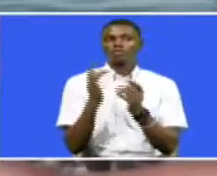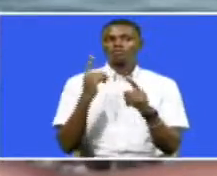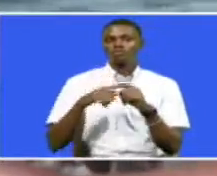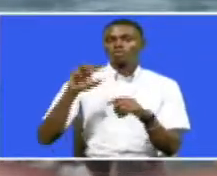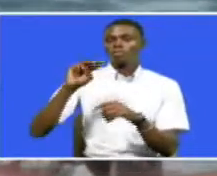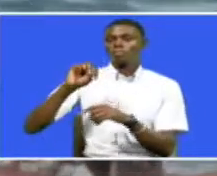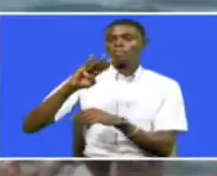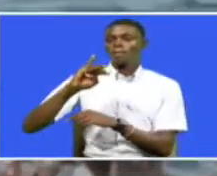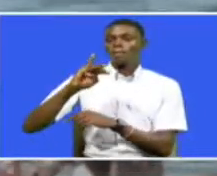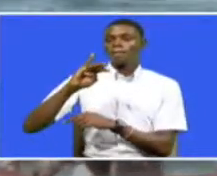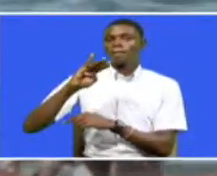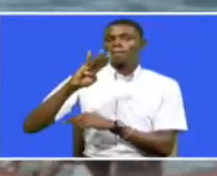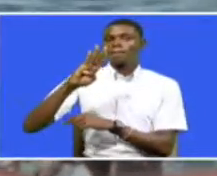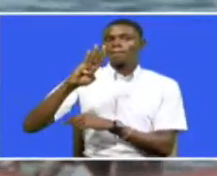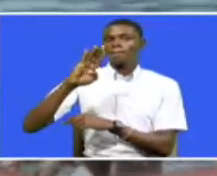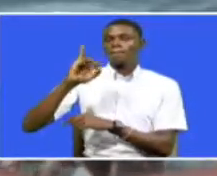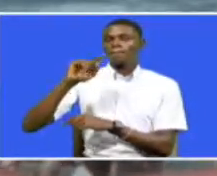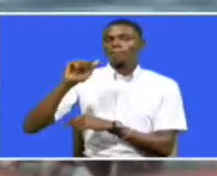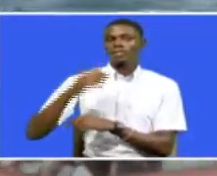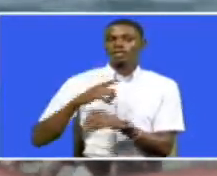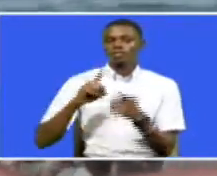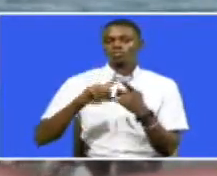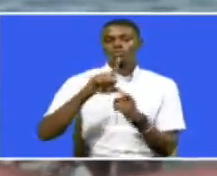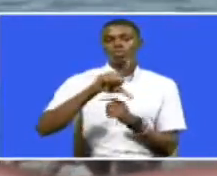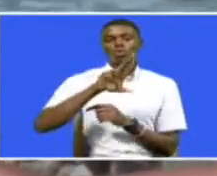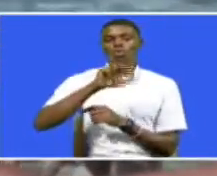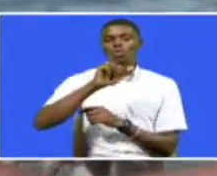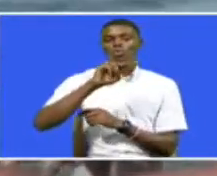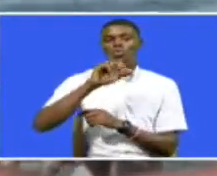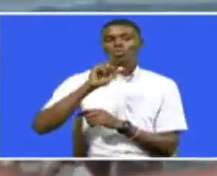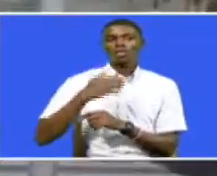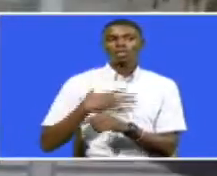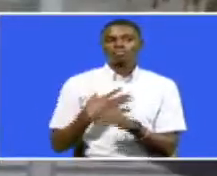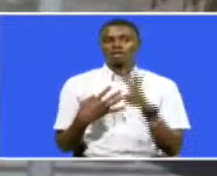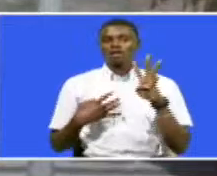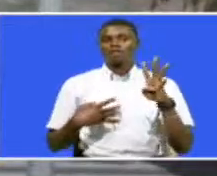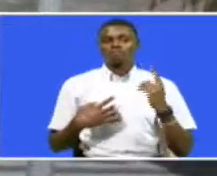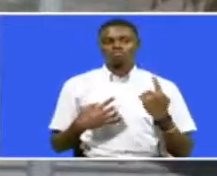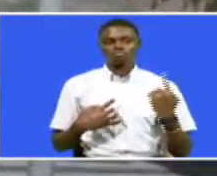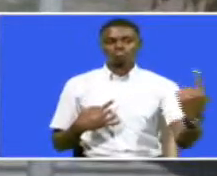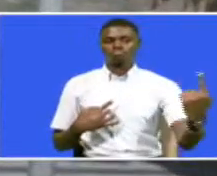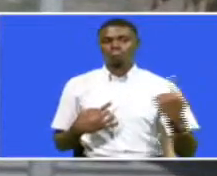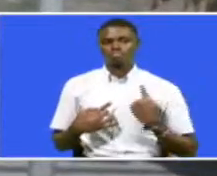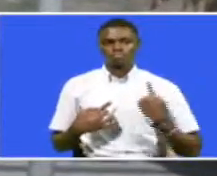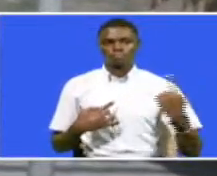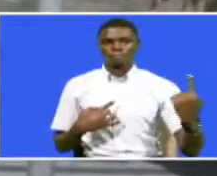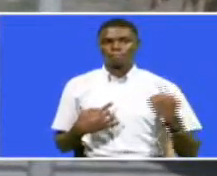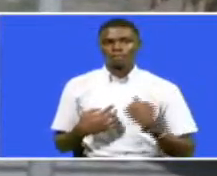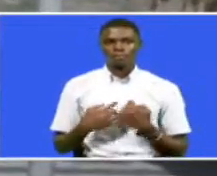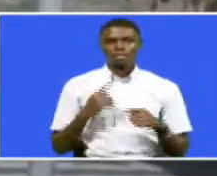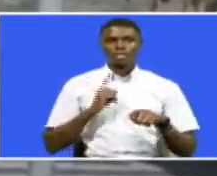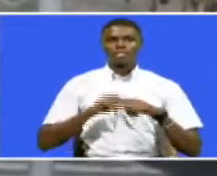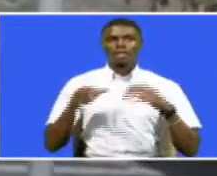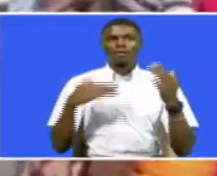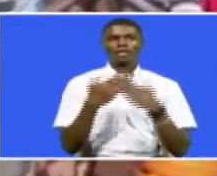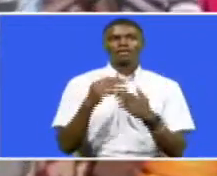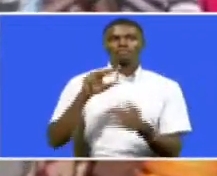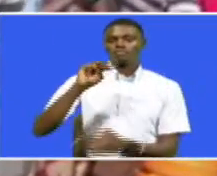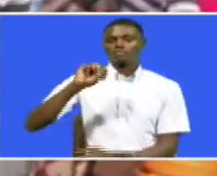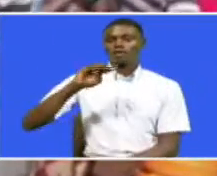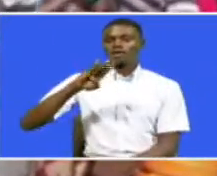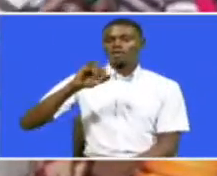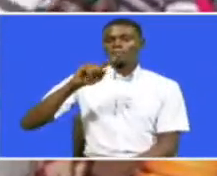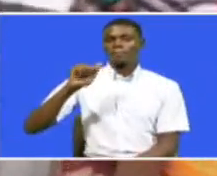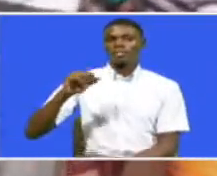Mbita to Luanda Kotieno. That also does four return trips. When we arrive at Mbita in Homa